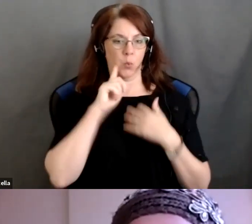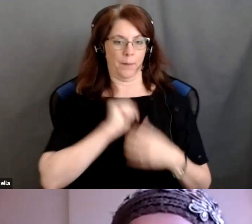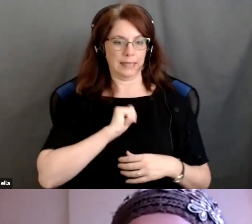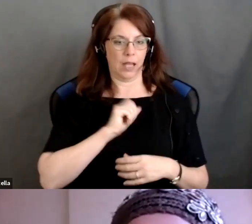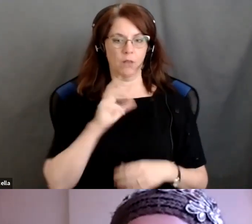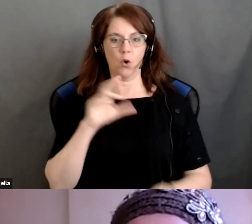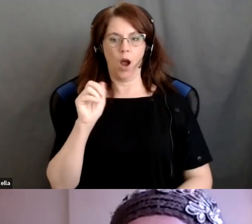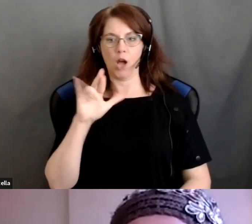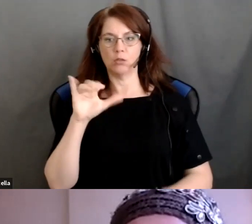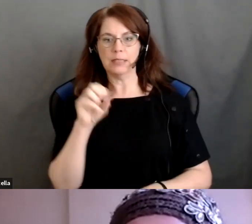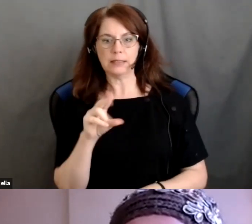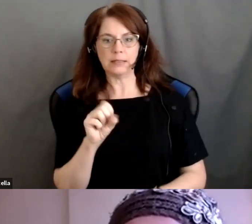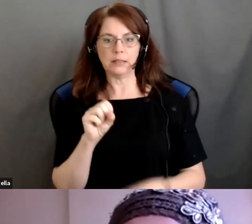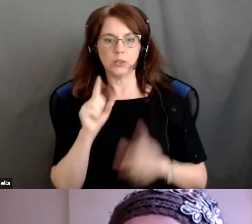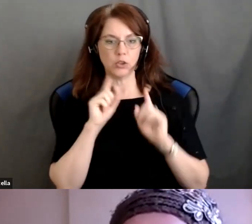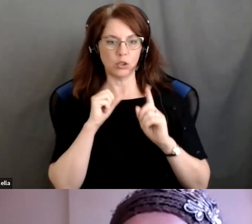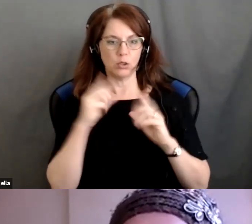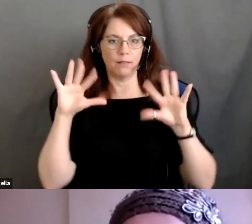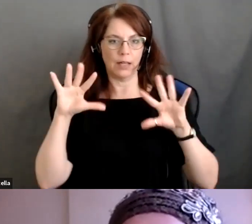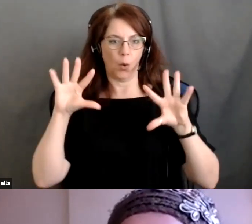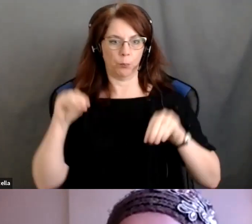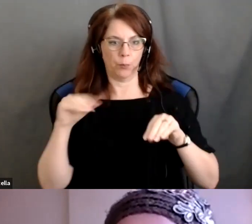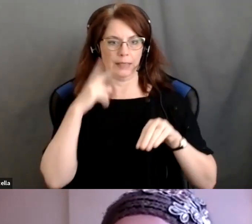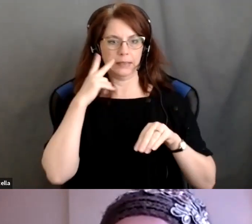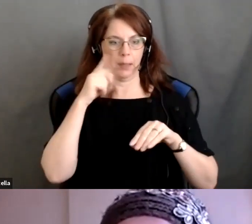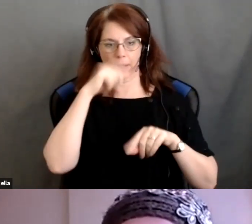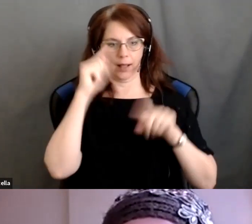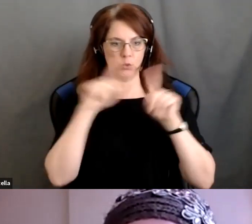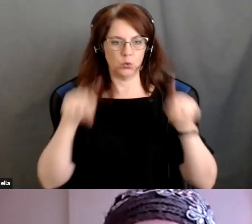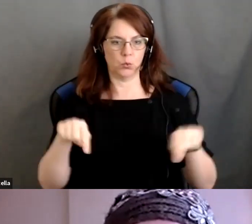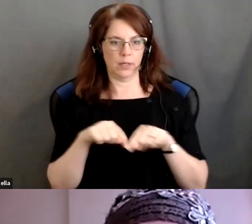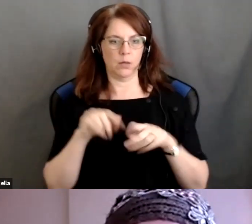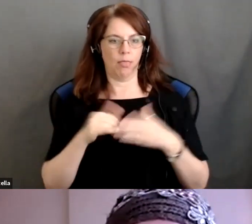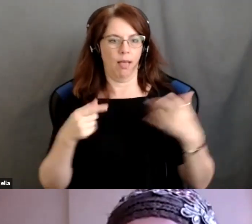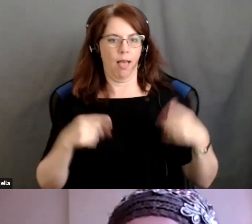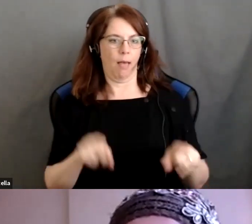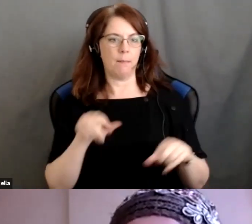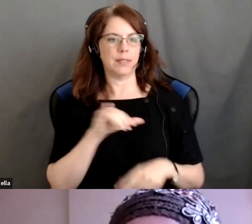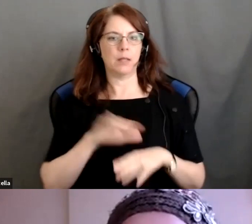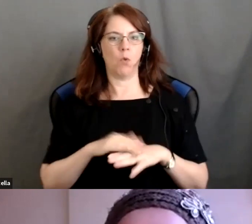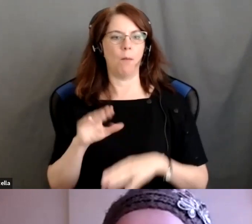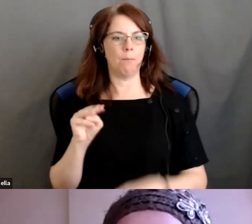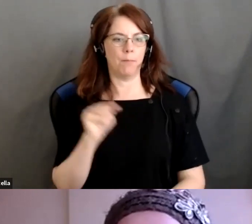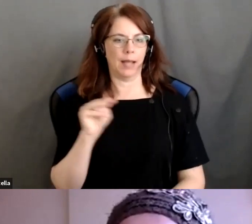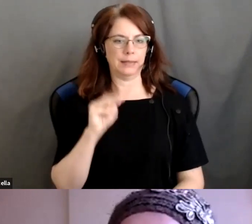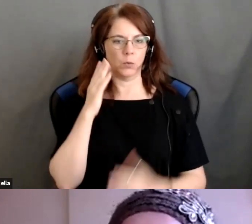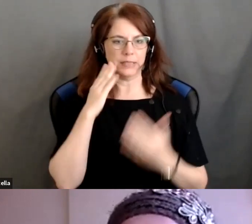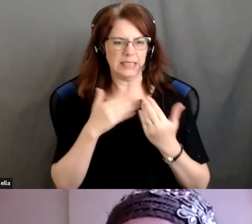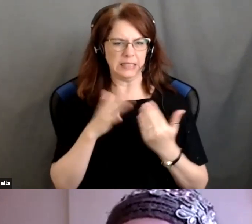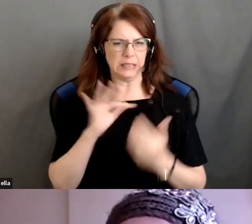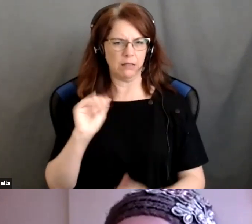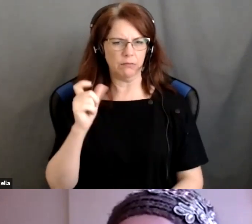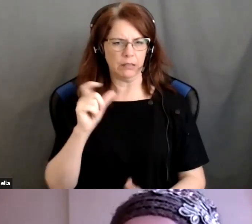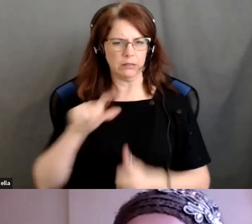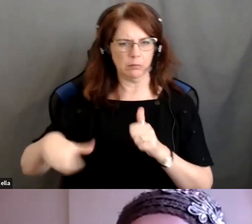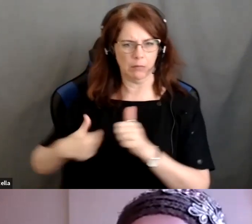Arias talks and our videos are off, I'm just seeing the black screen. And so this happened to us on Monday, and I know that there was an easy fix, but just on the back